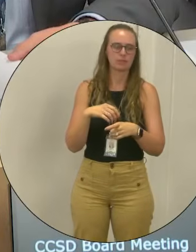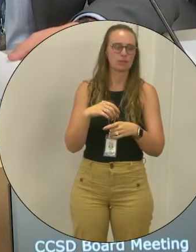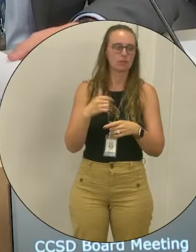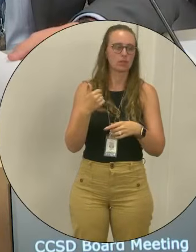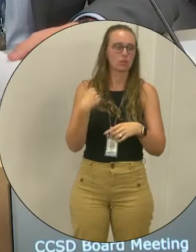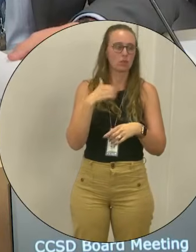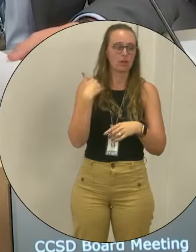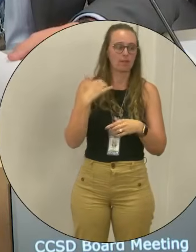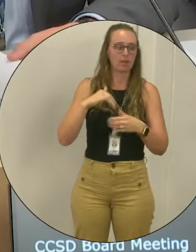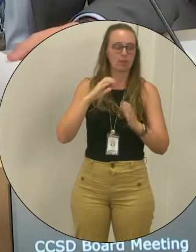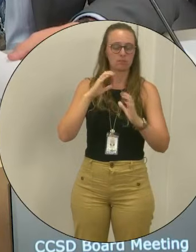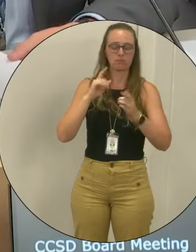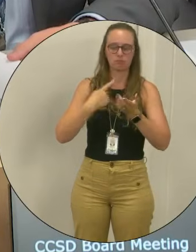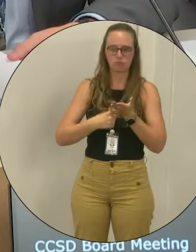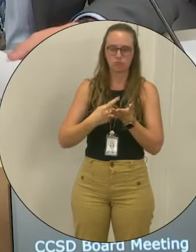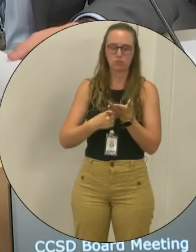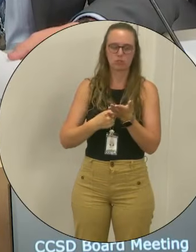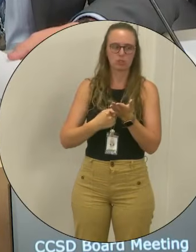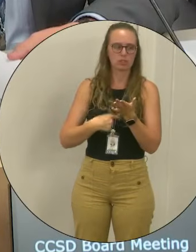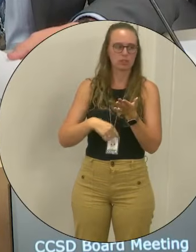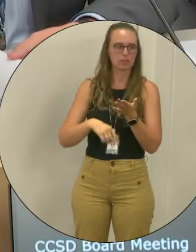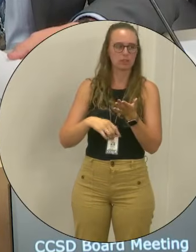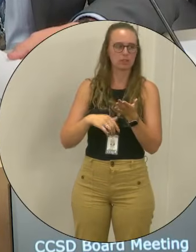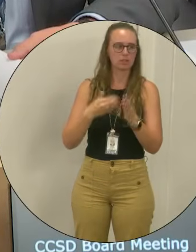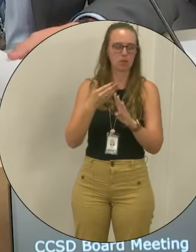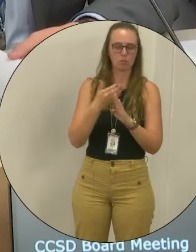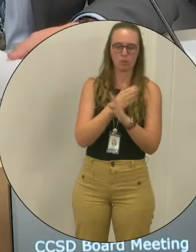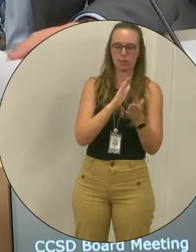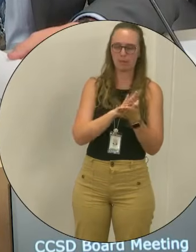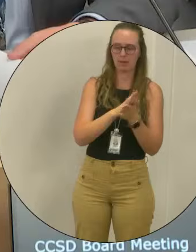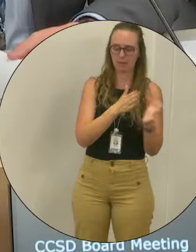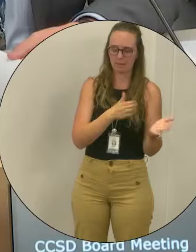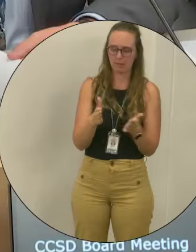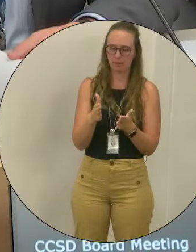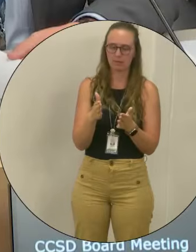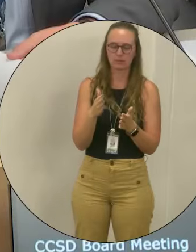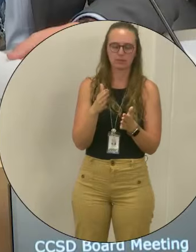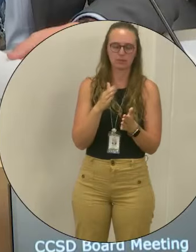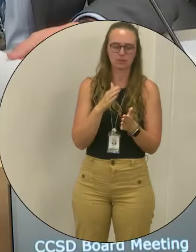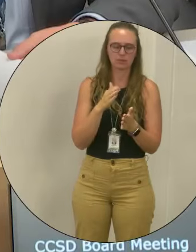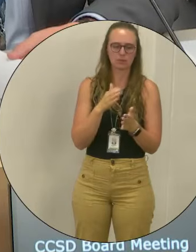those discussions when we have in our pre-planning meeting, and we identify like